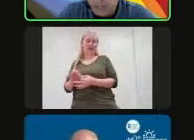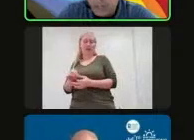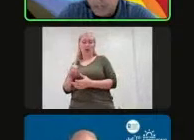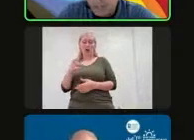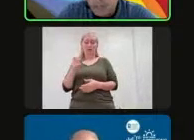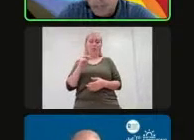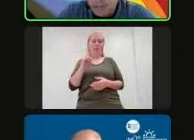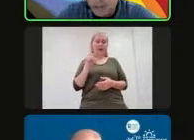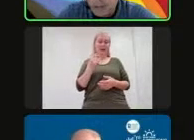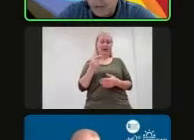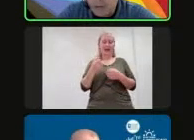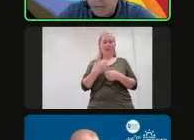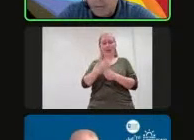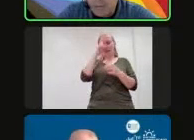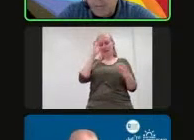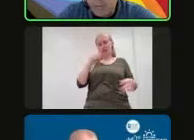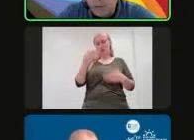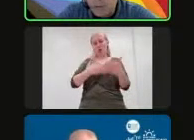decisions process